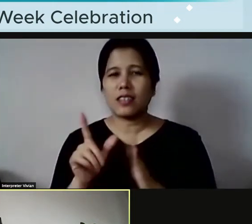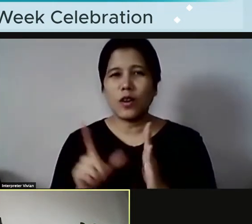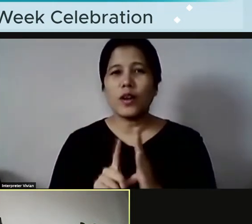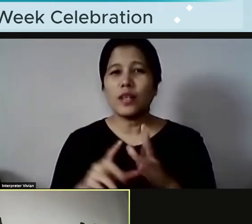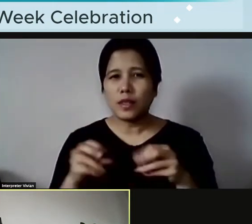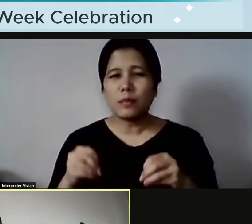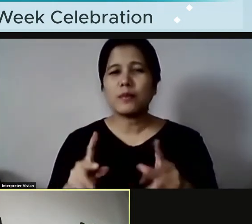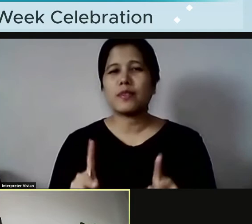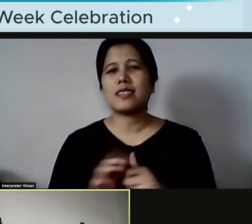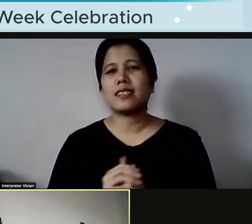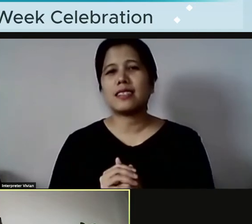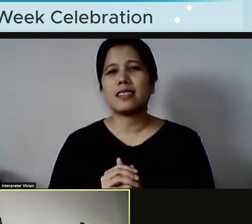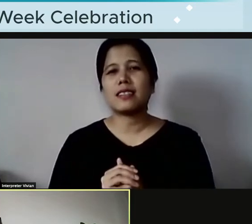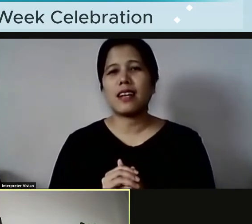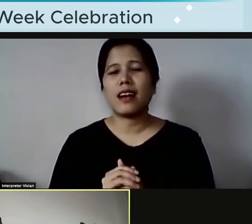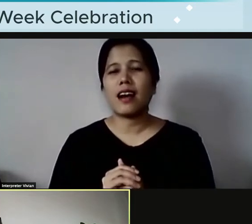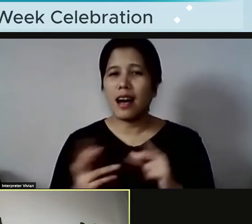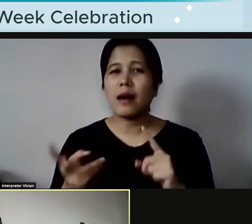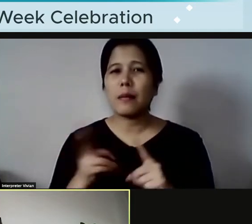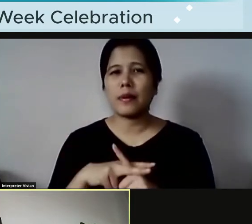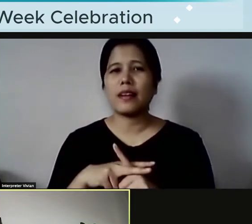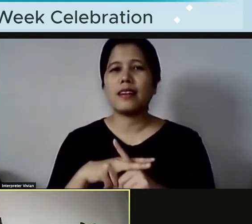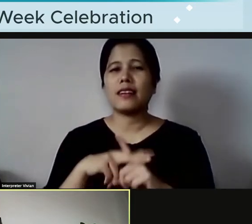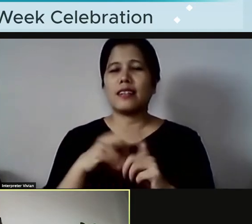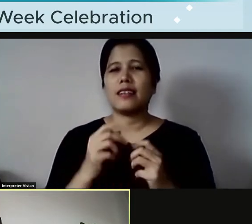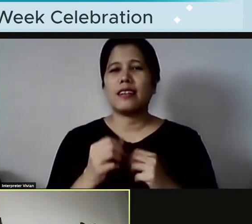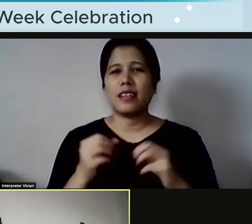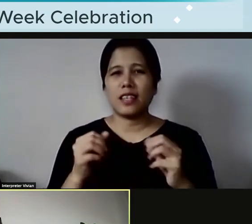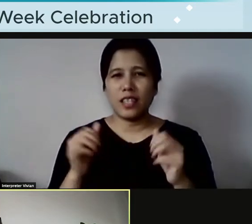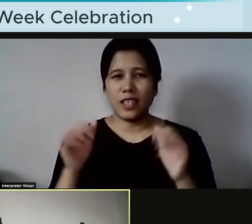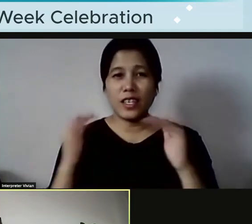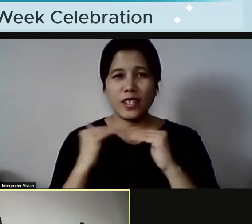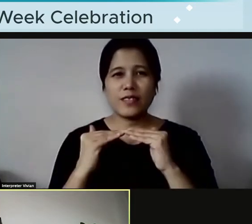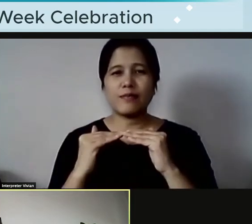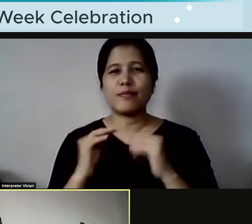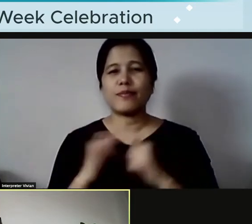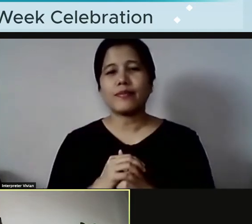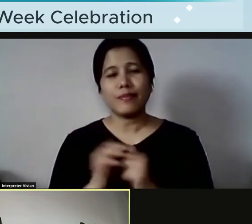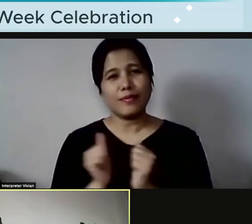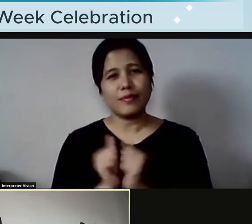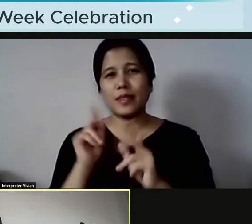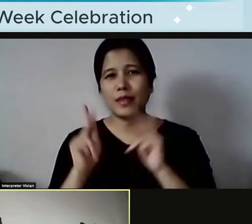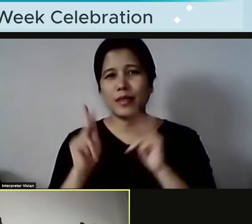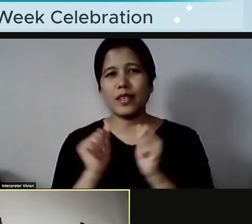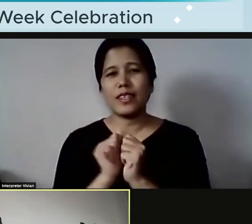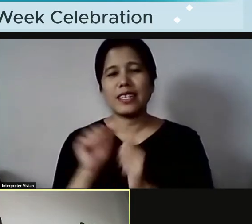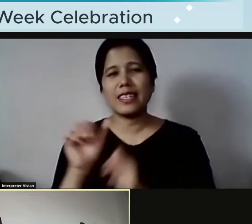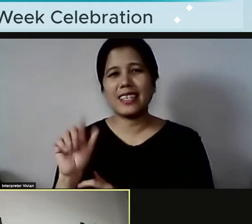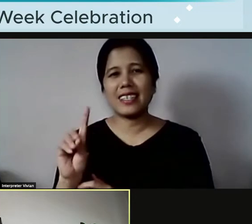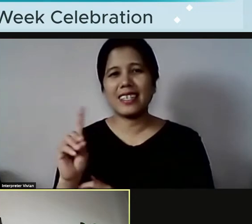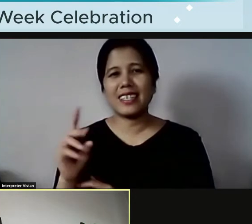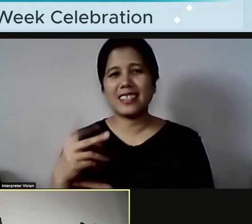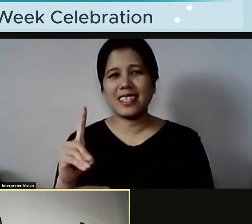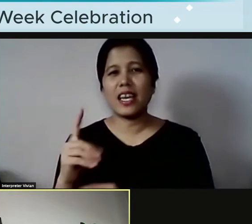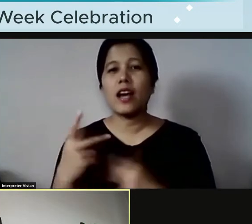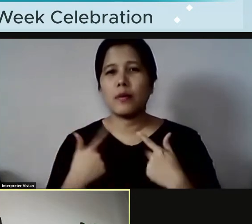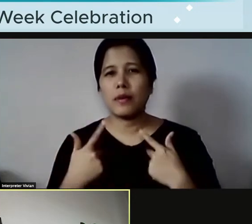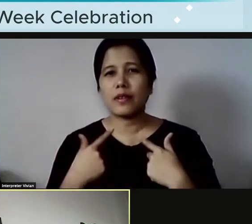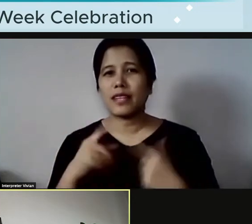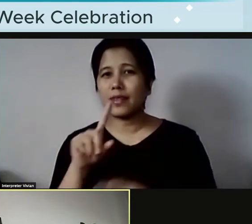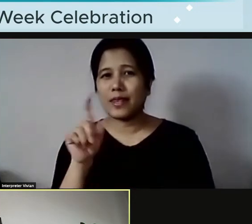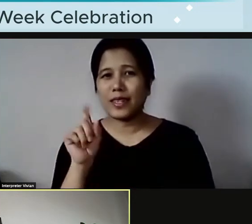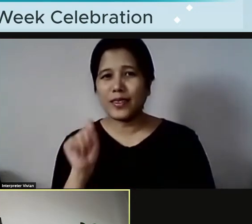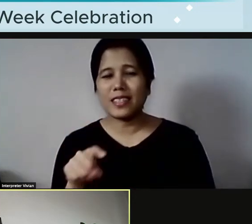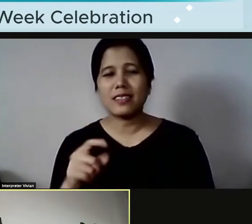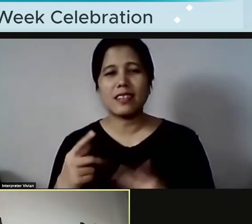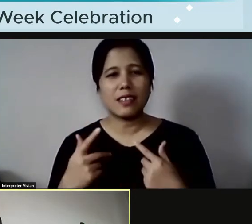privileges thereof apply just equally to people with ADHD. So yes, tama po kayo, Sir Zaldi. Meron po tayo mga katanungan na gusto